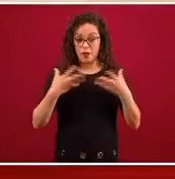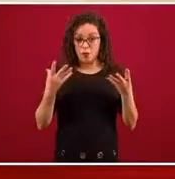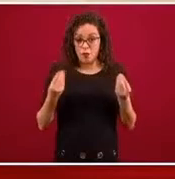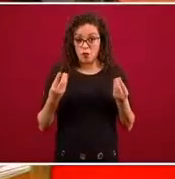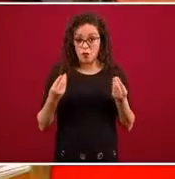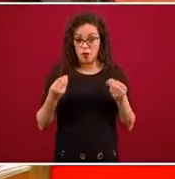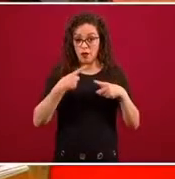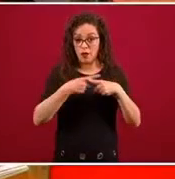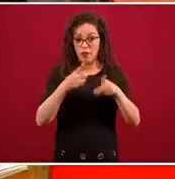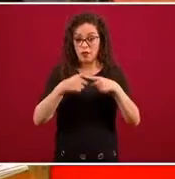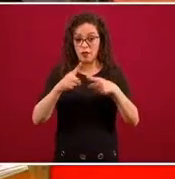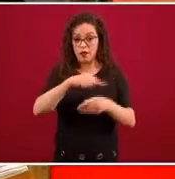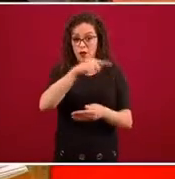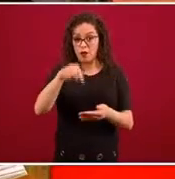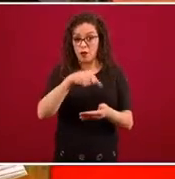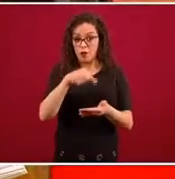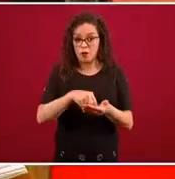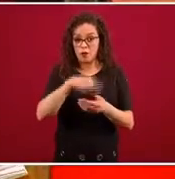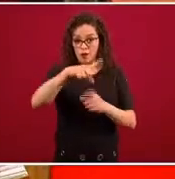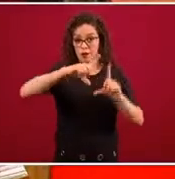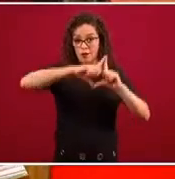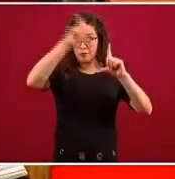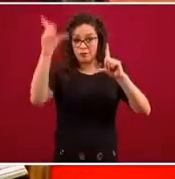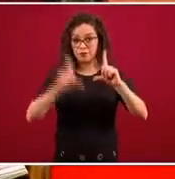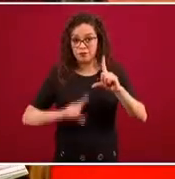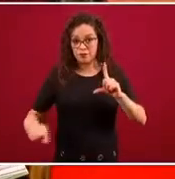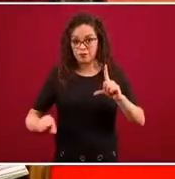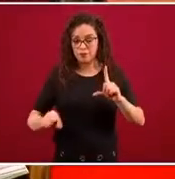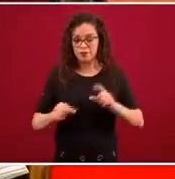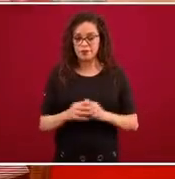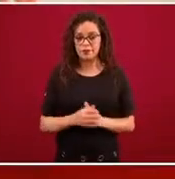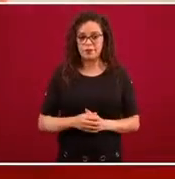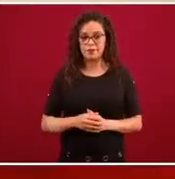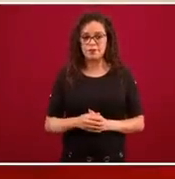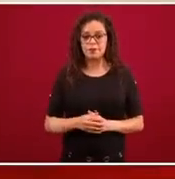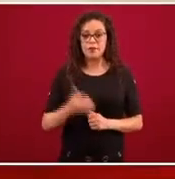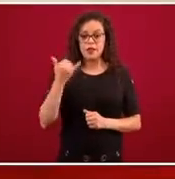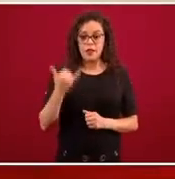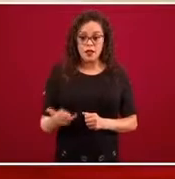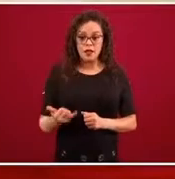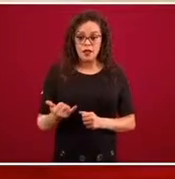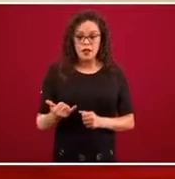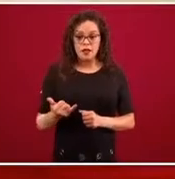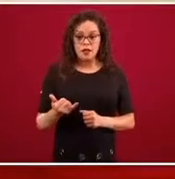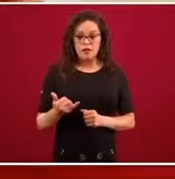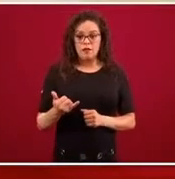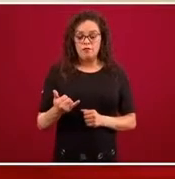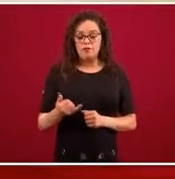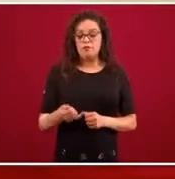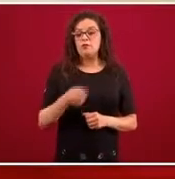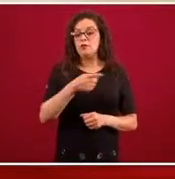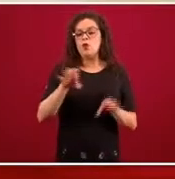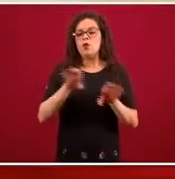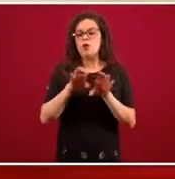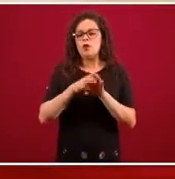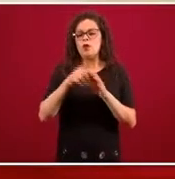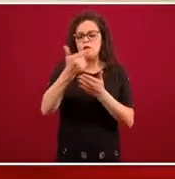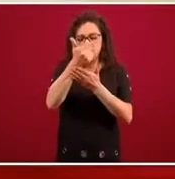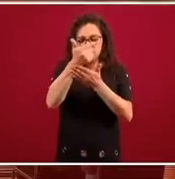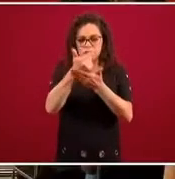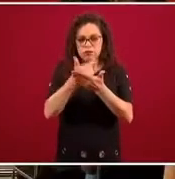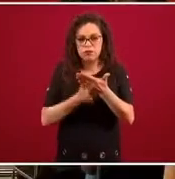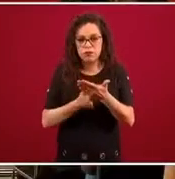when there's a sustained transmission in different regions of the country at the same time. That's also a factor to take